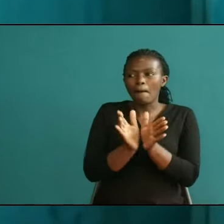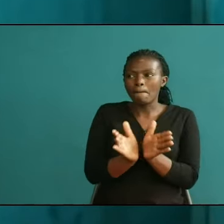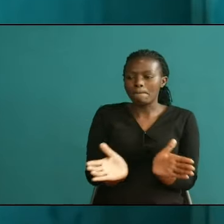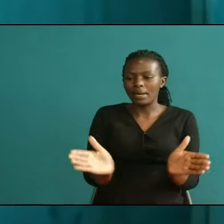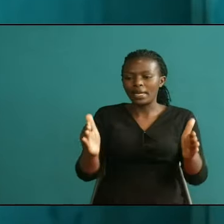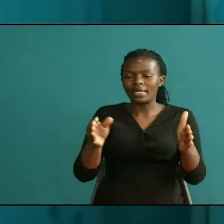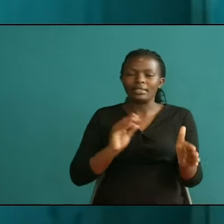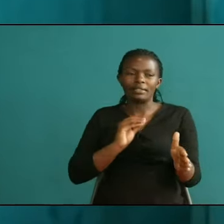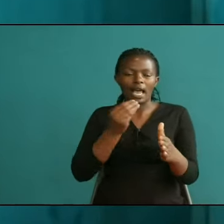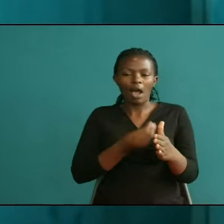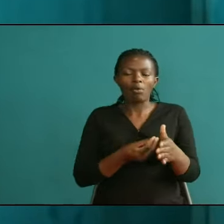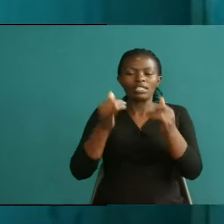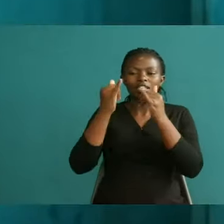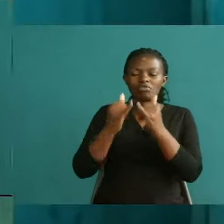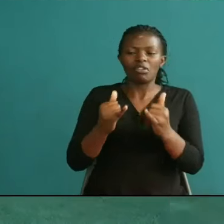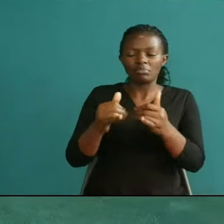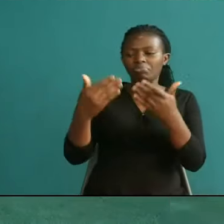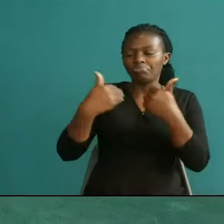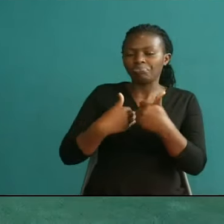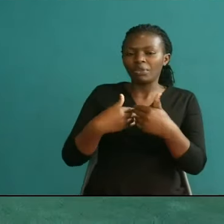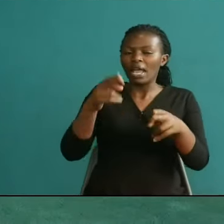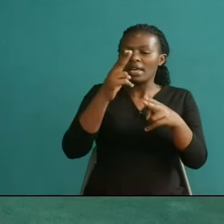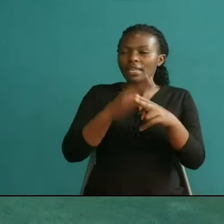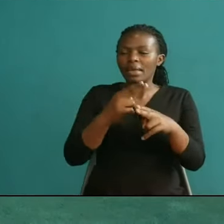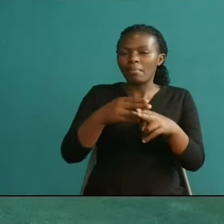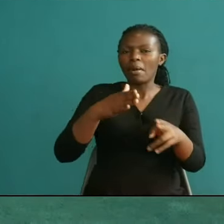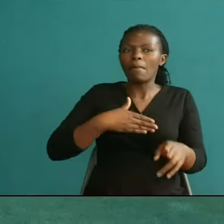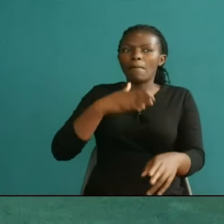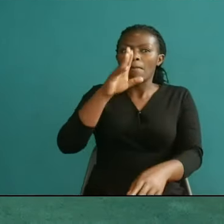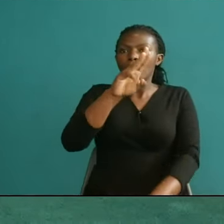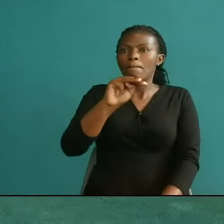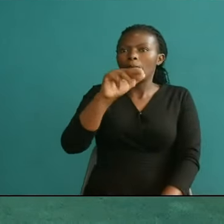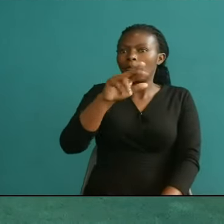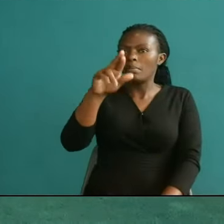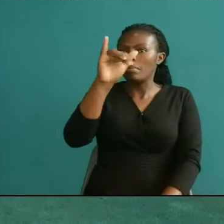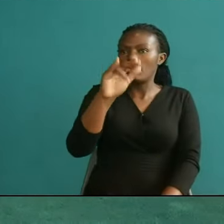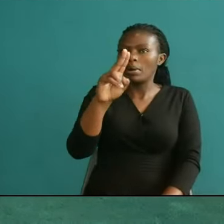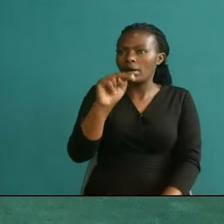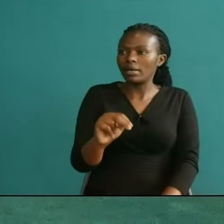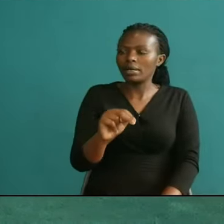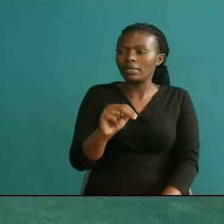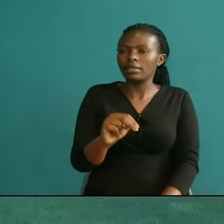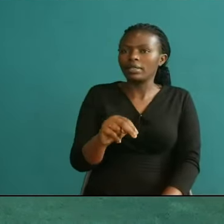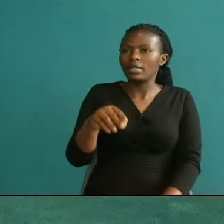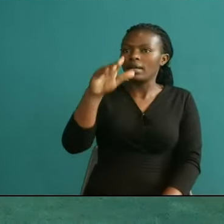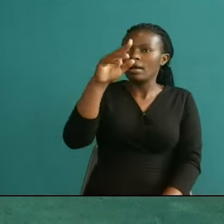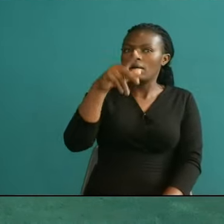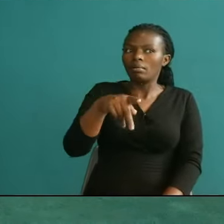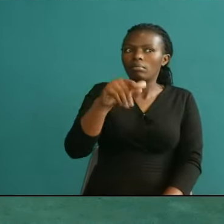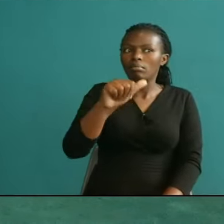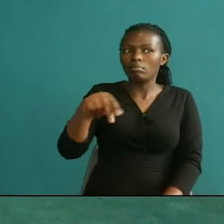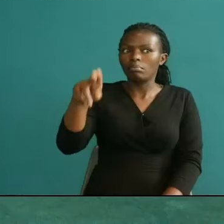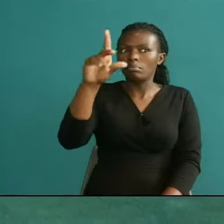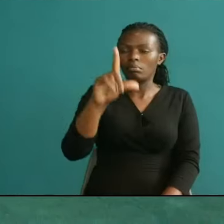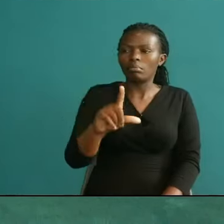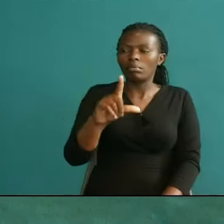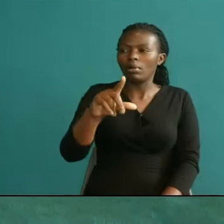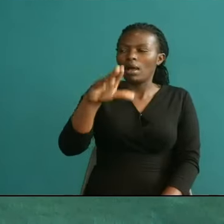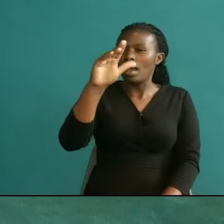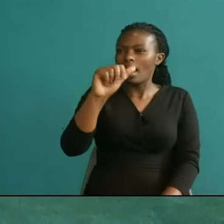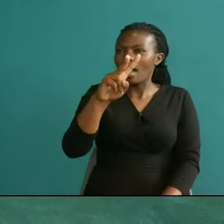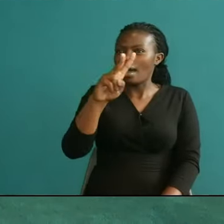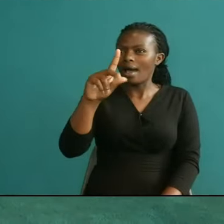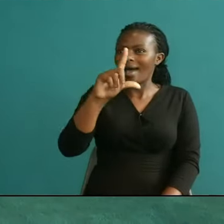introduce themselves from my far left. My name is Marie Nyanumba. My name is Alvin Osomi. My name is Alvin